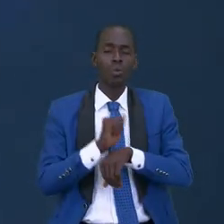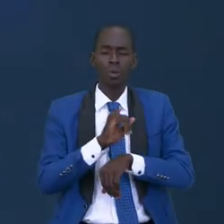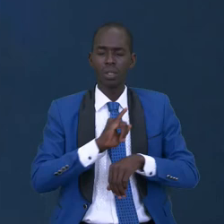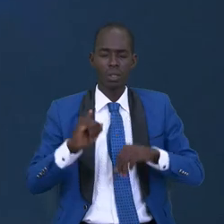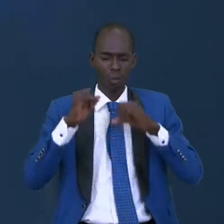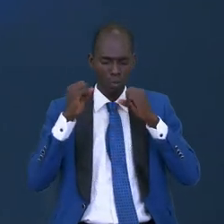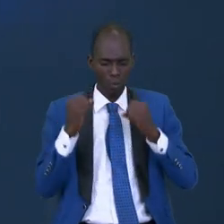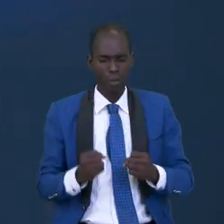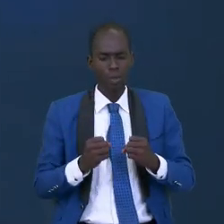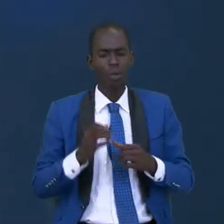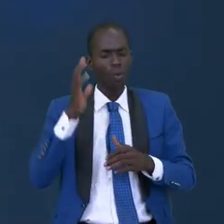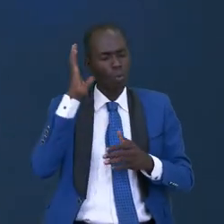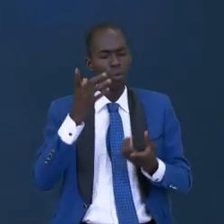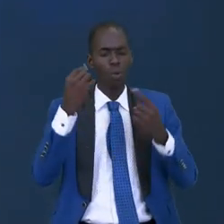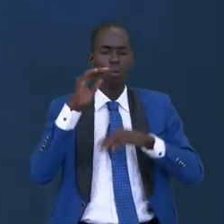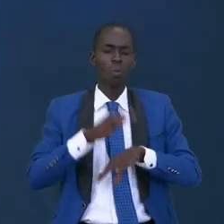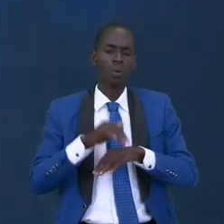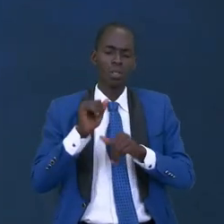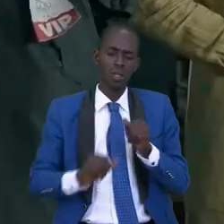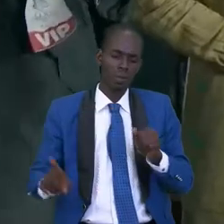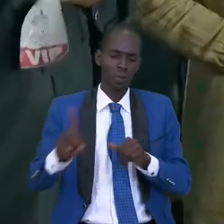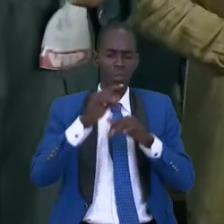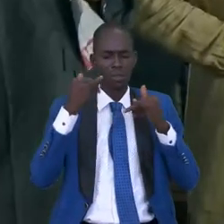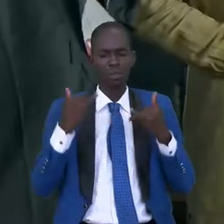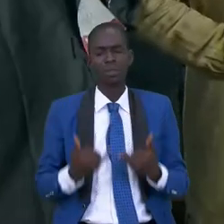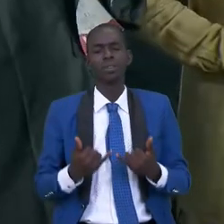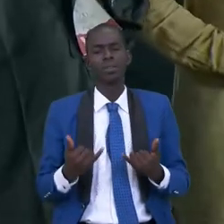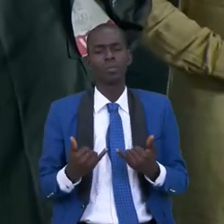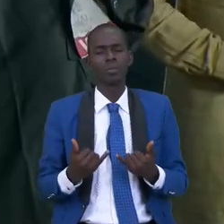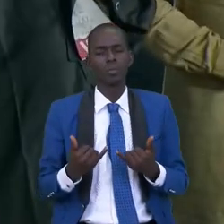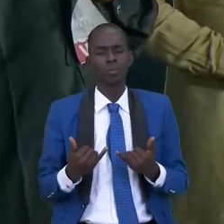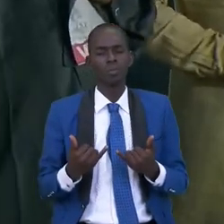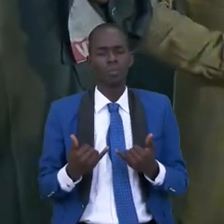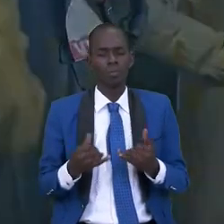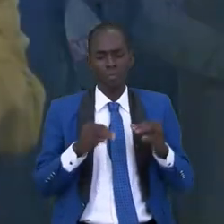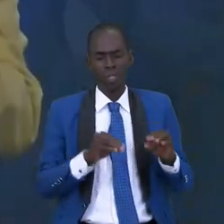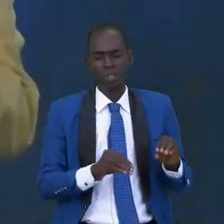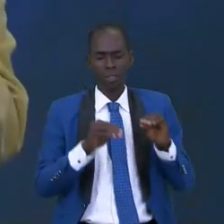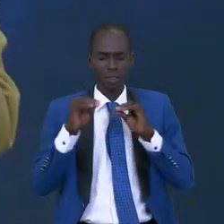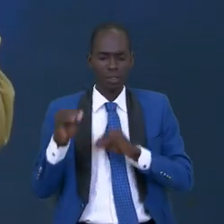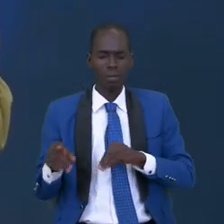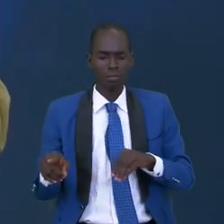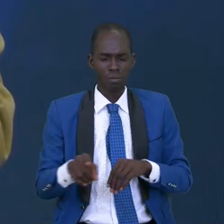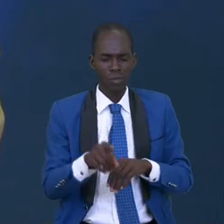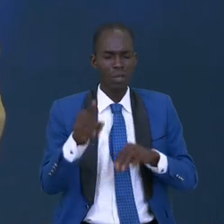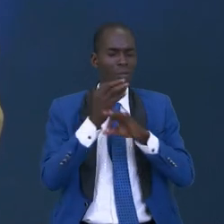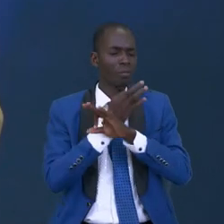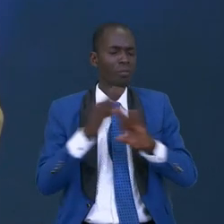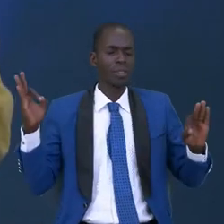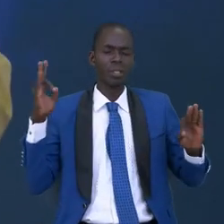power will come upon everyone right now. Set them